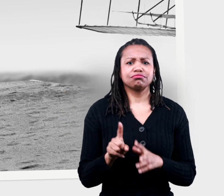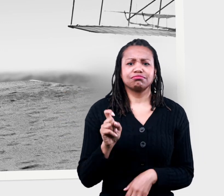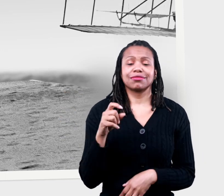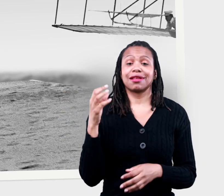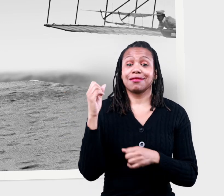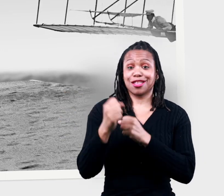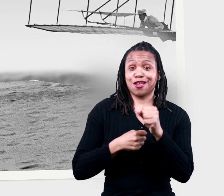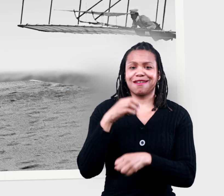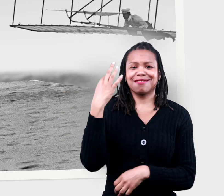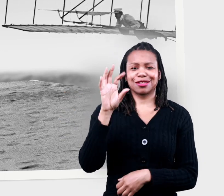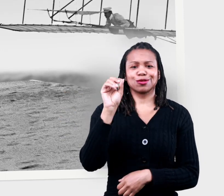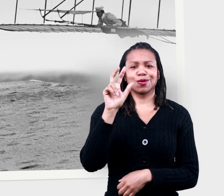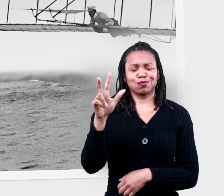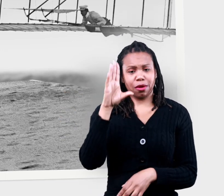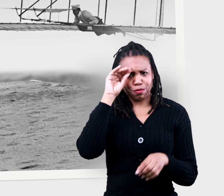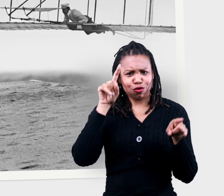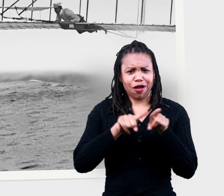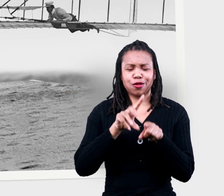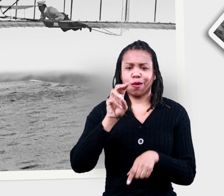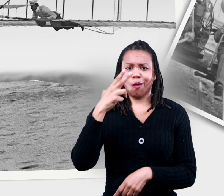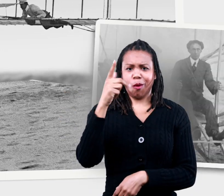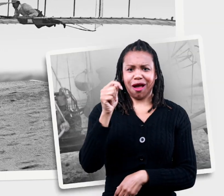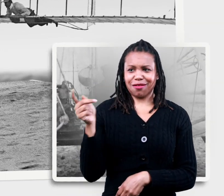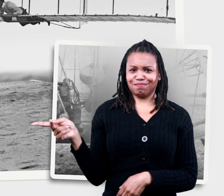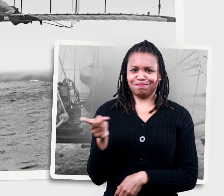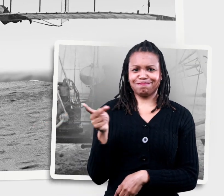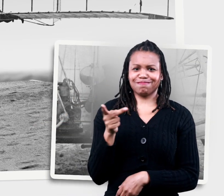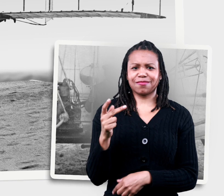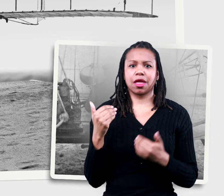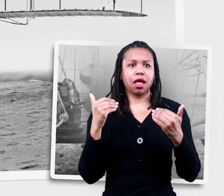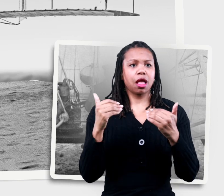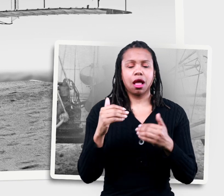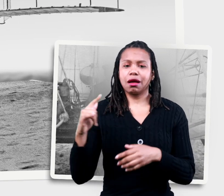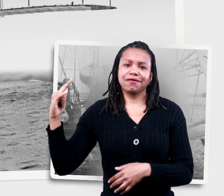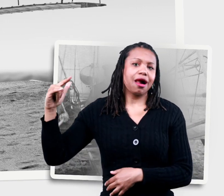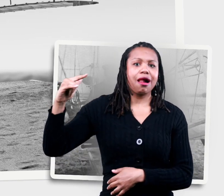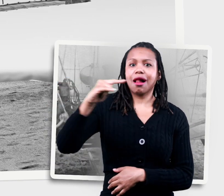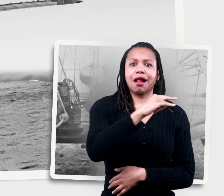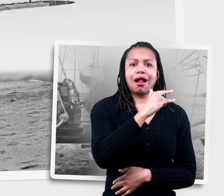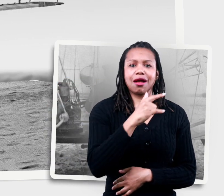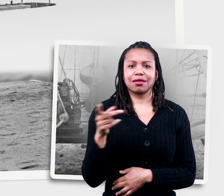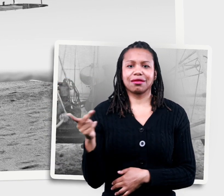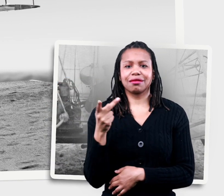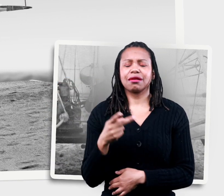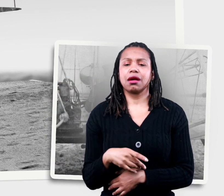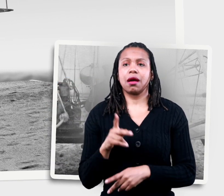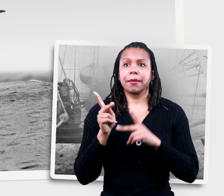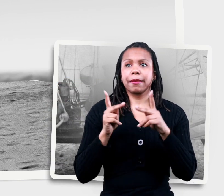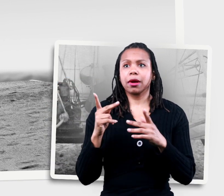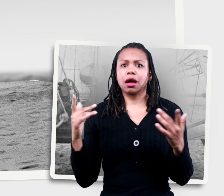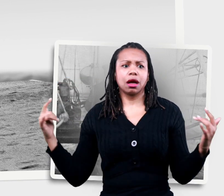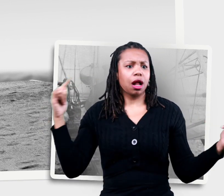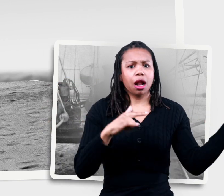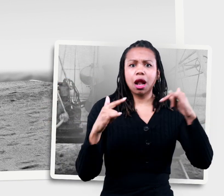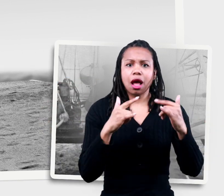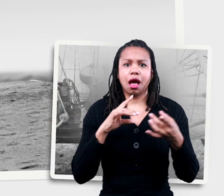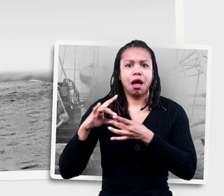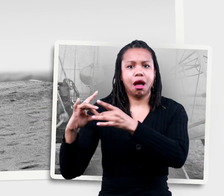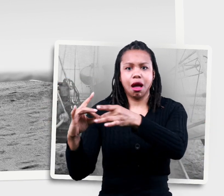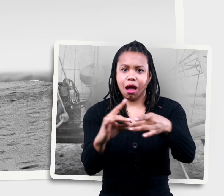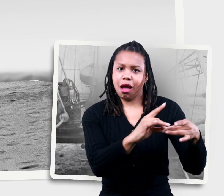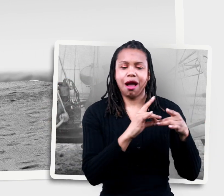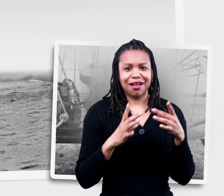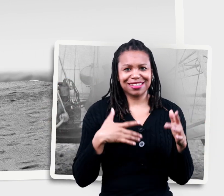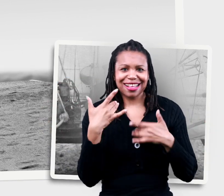to fly? In the year 1903, the Wright brothers made their first flight. Their plane helped